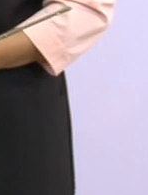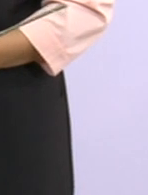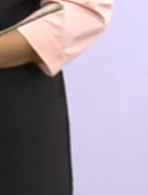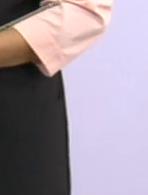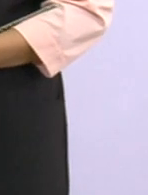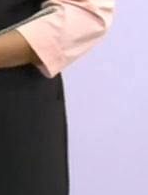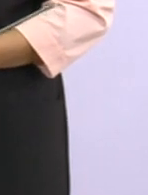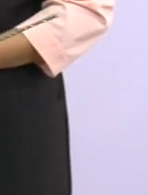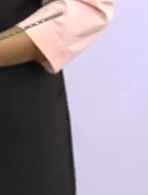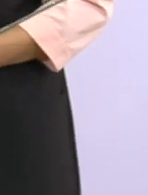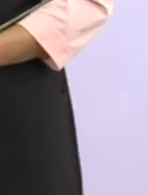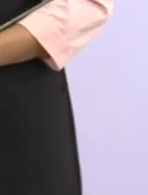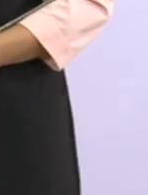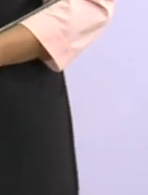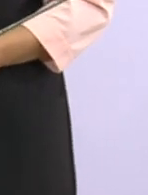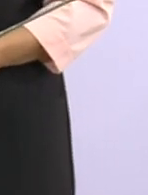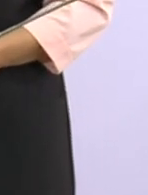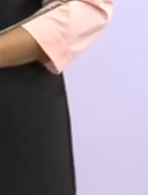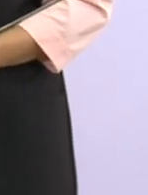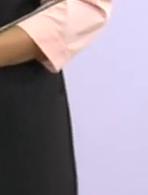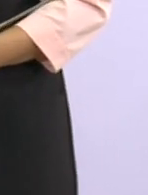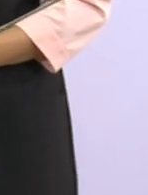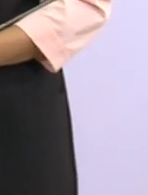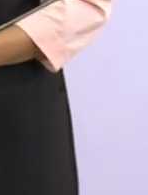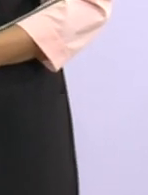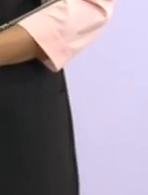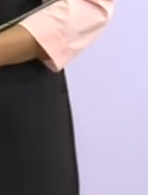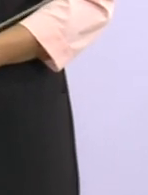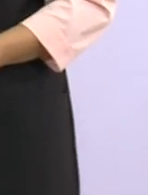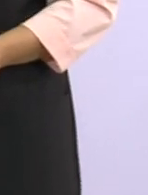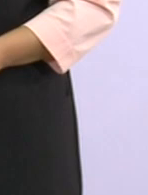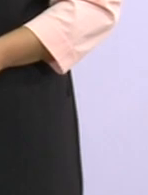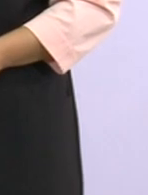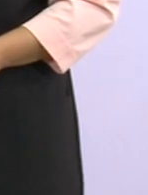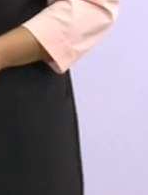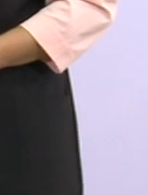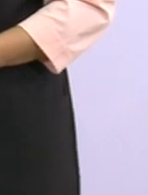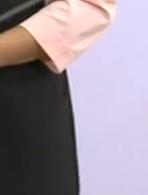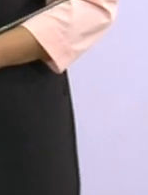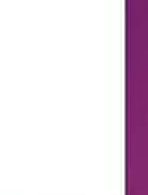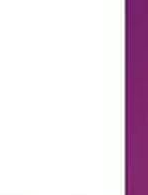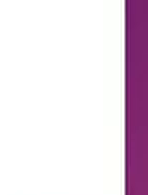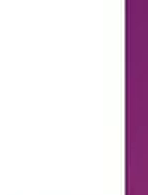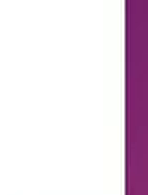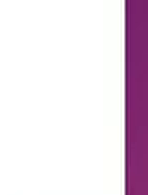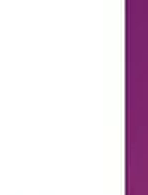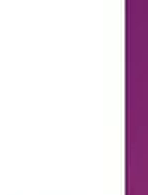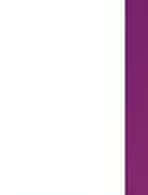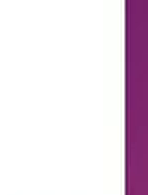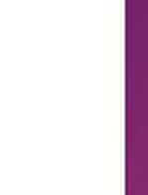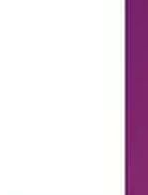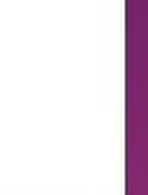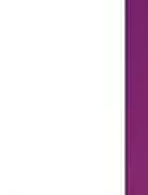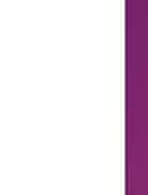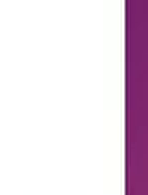winter. Good of you. And the last question, how much does it measure? And the answer is